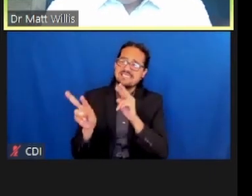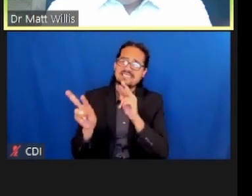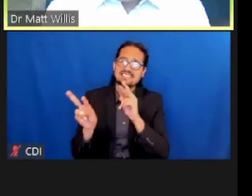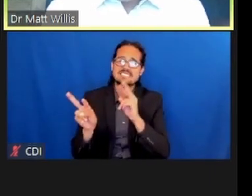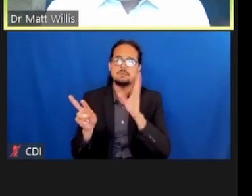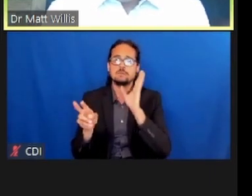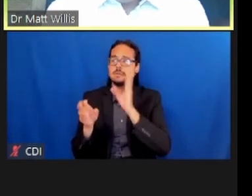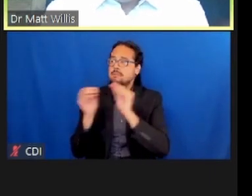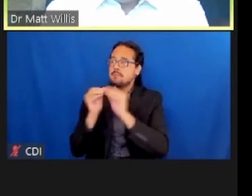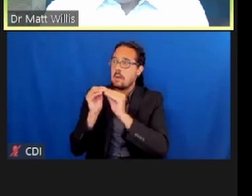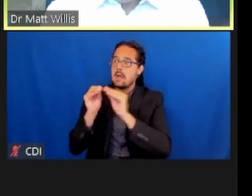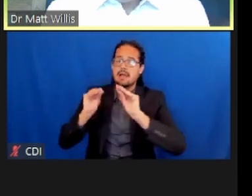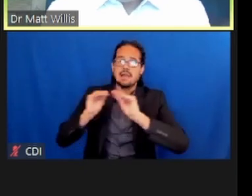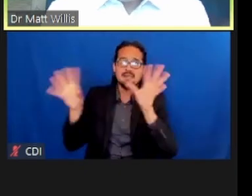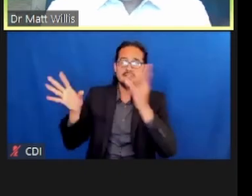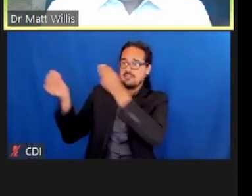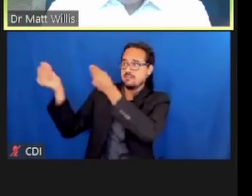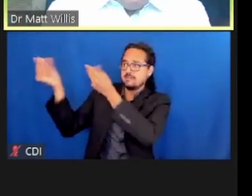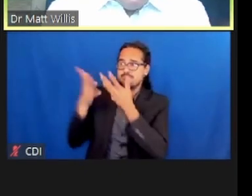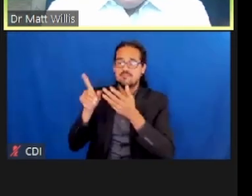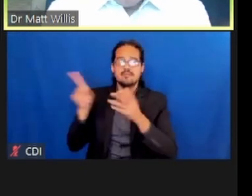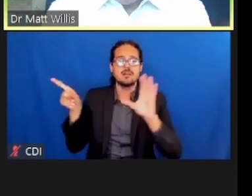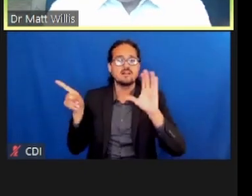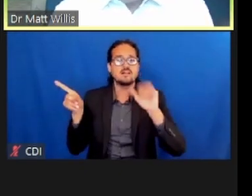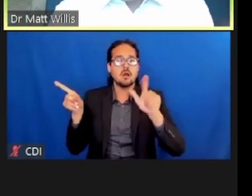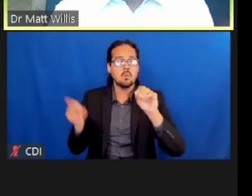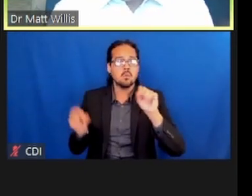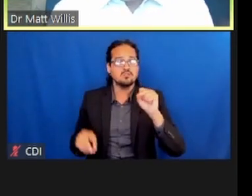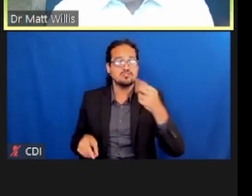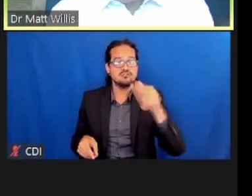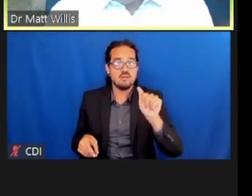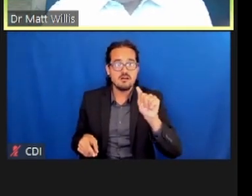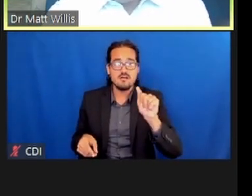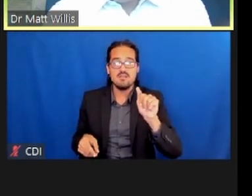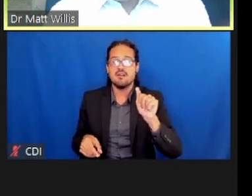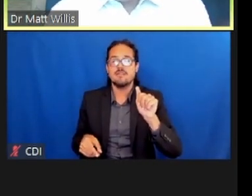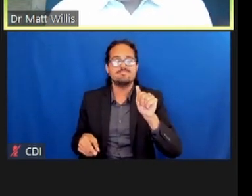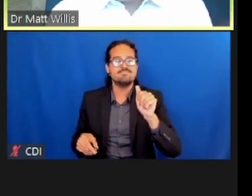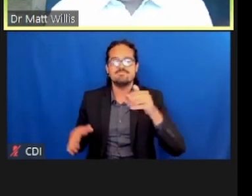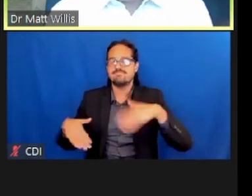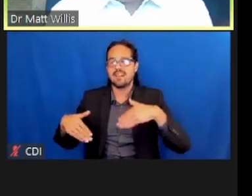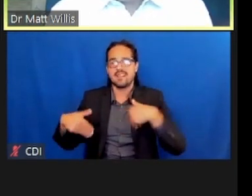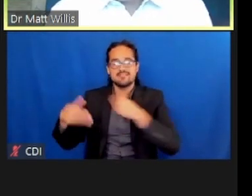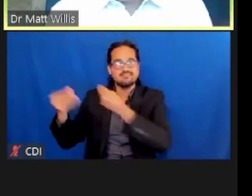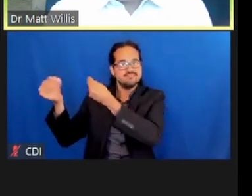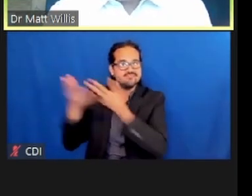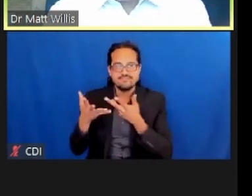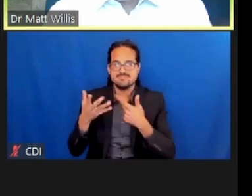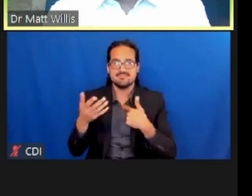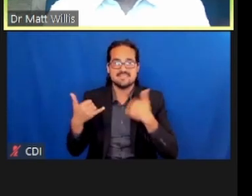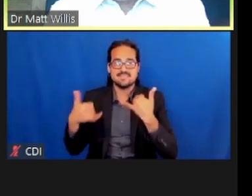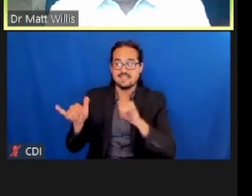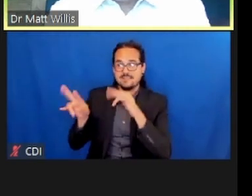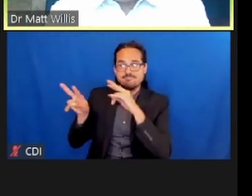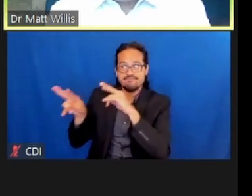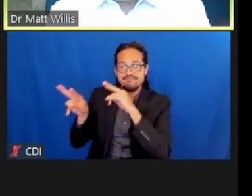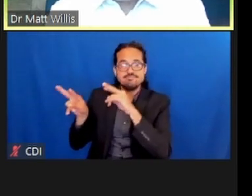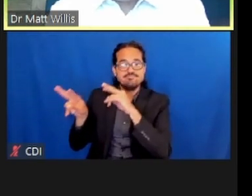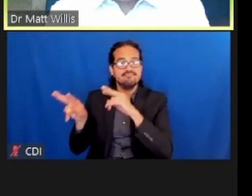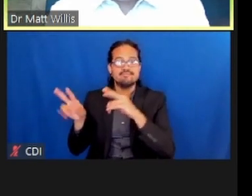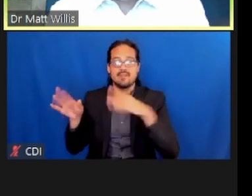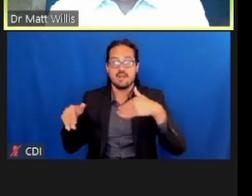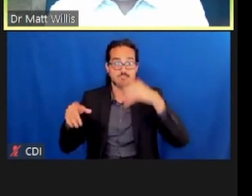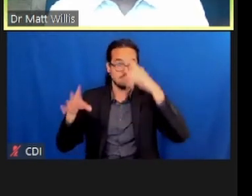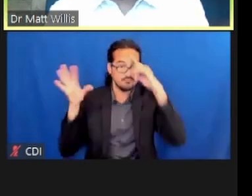meeting last night where they decided they still weren't able to actually come to consensus around what the guidance will be. That they now have a